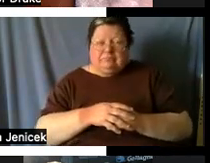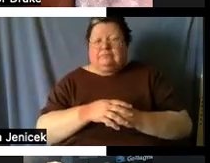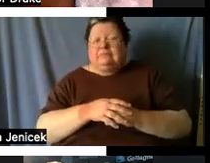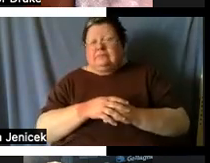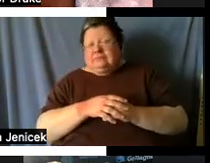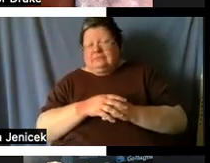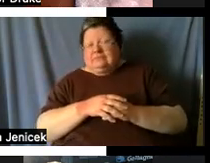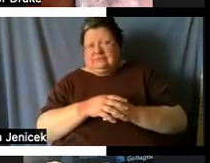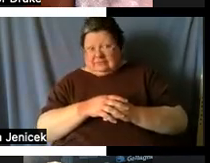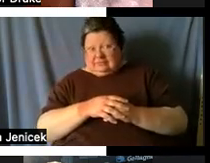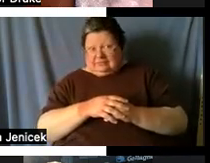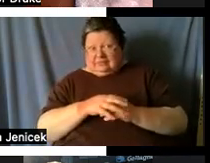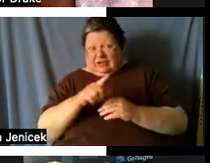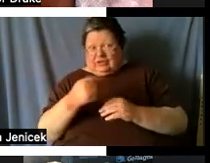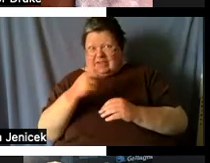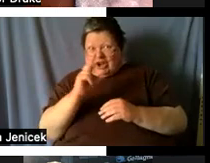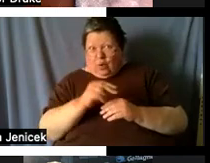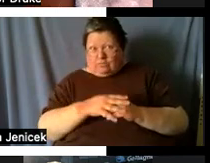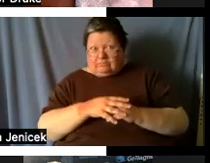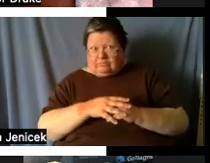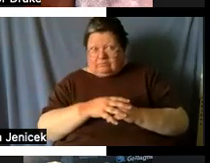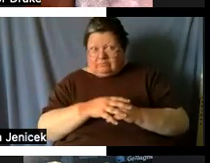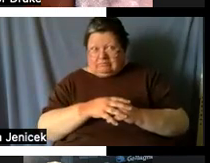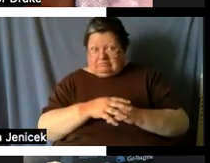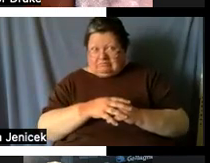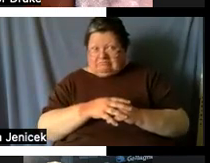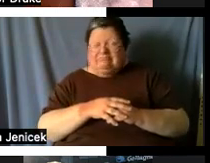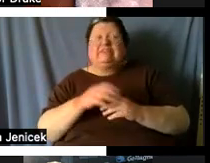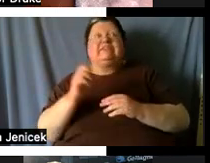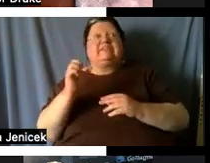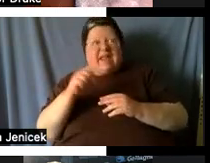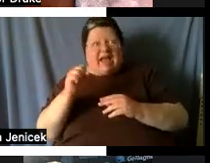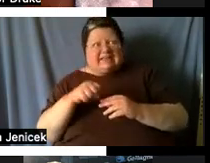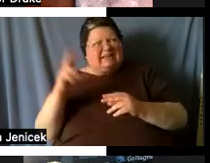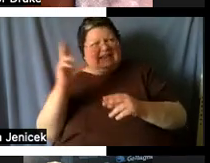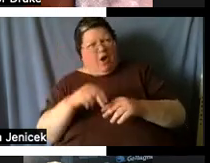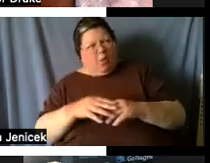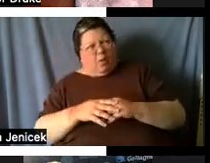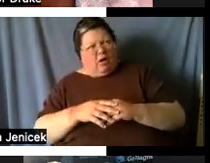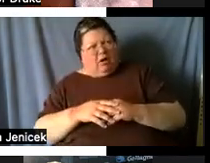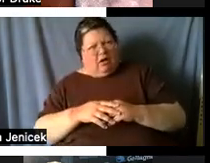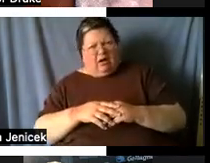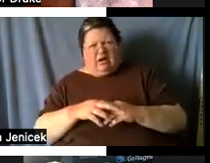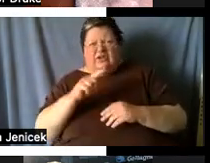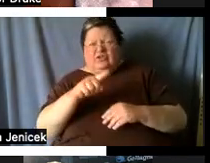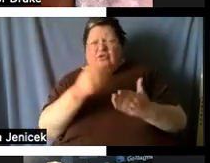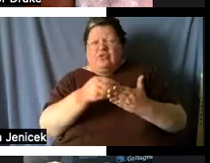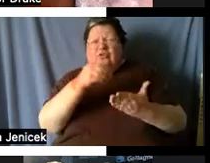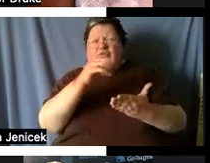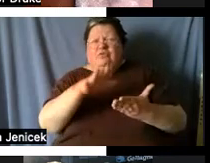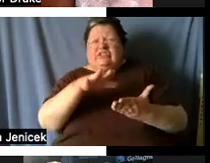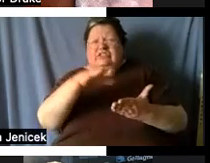Do you object to that? Oh, yes, of course you do. You're the rich man. You don't want